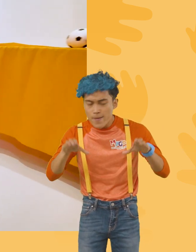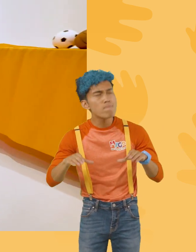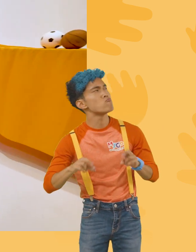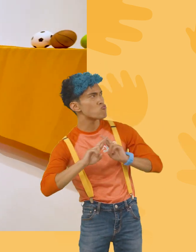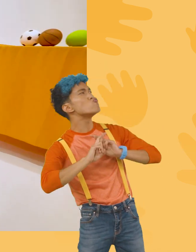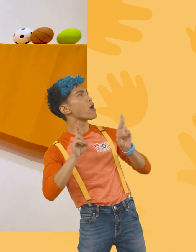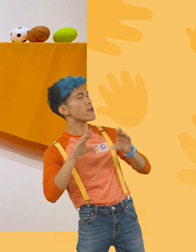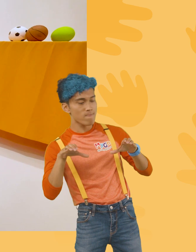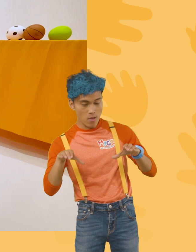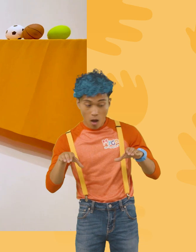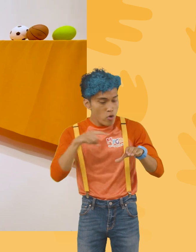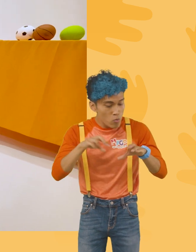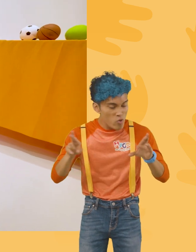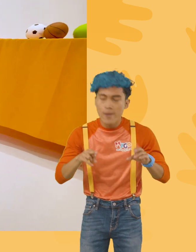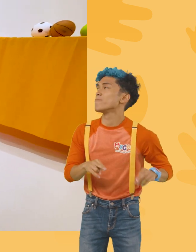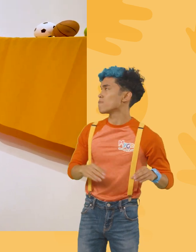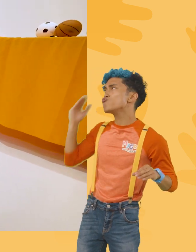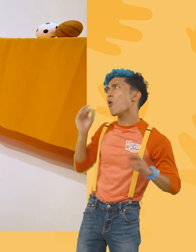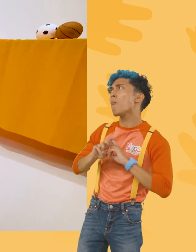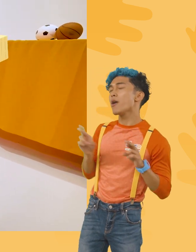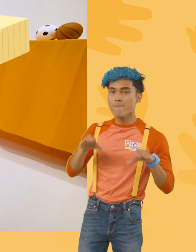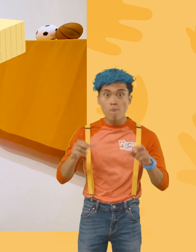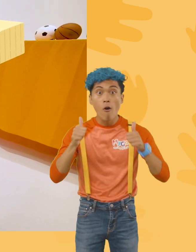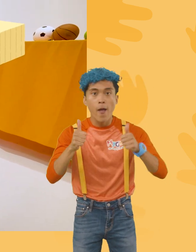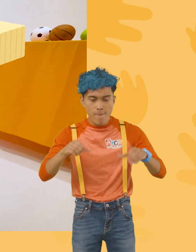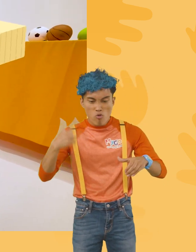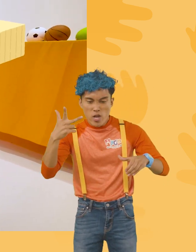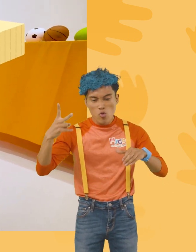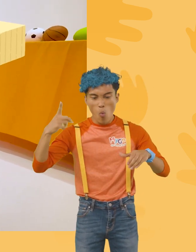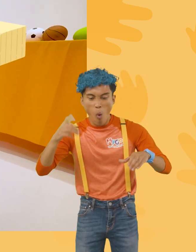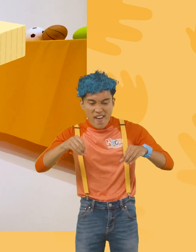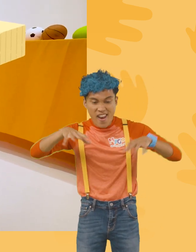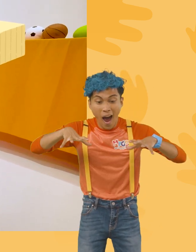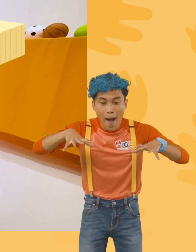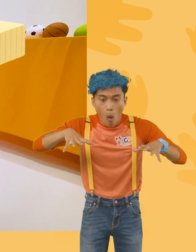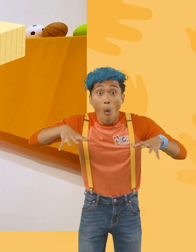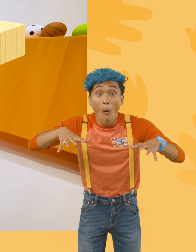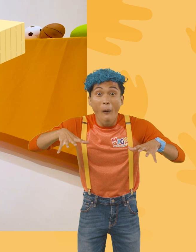Ready to race. Are you ready? You know I'm ready. All right. 3, 2, 1.